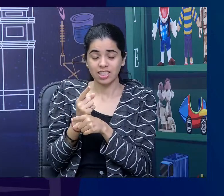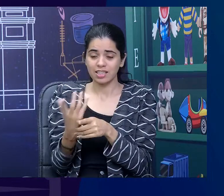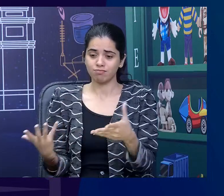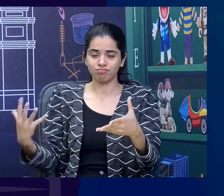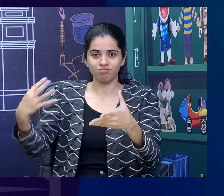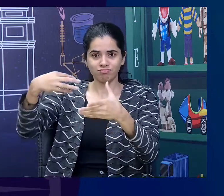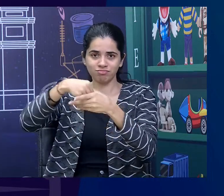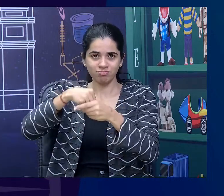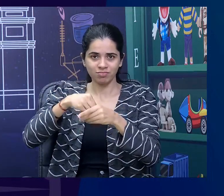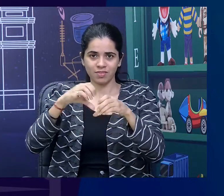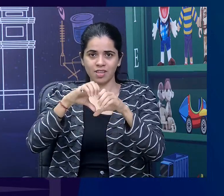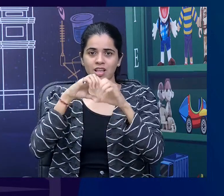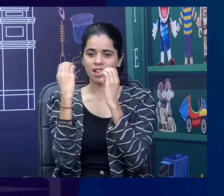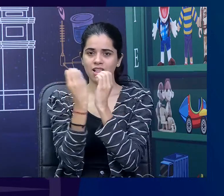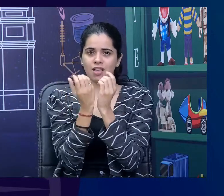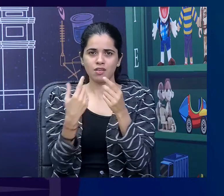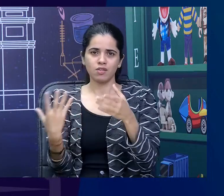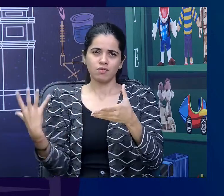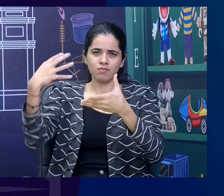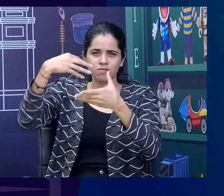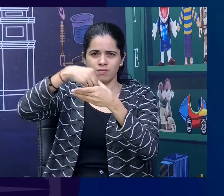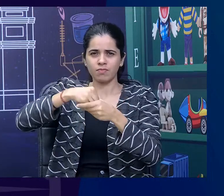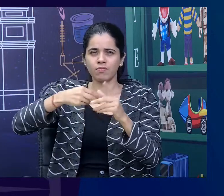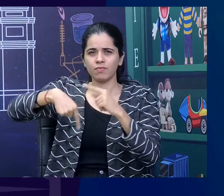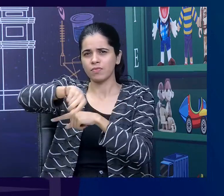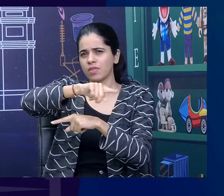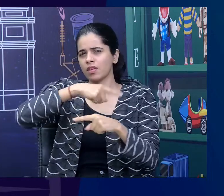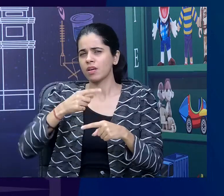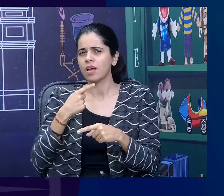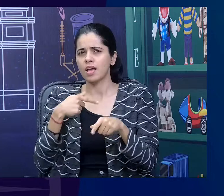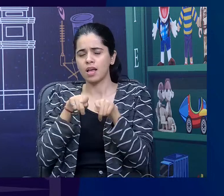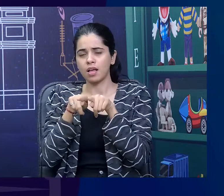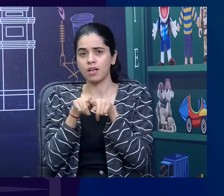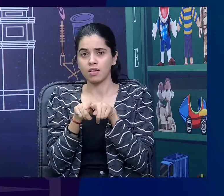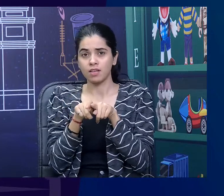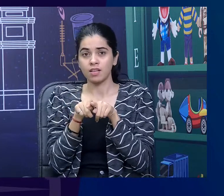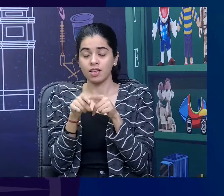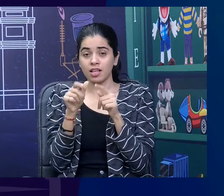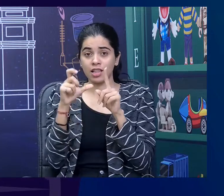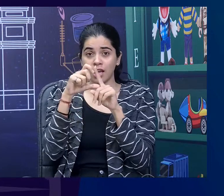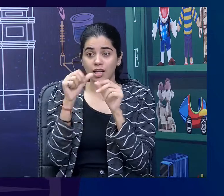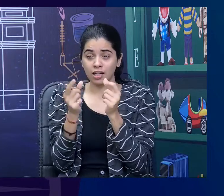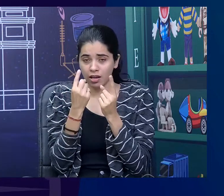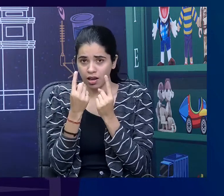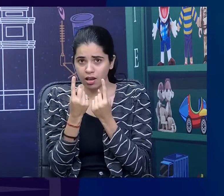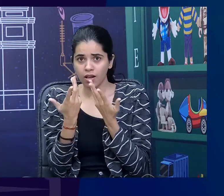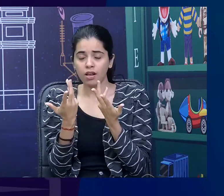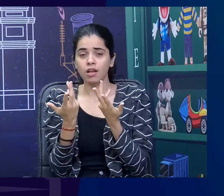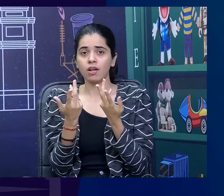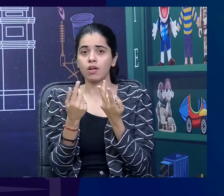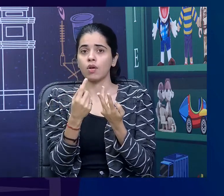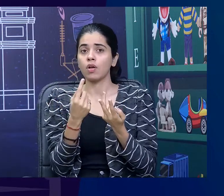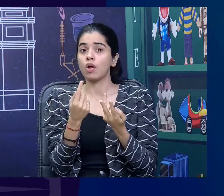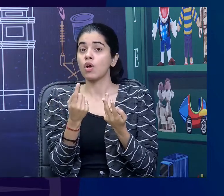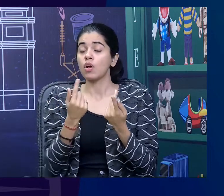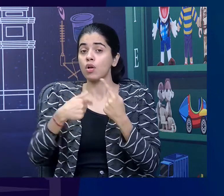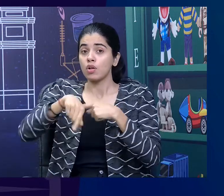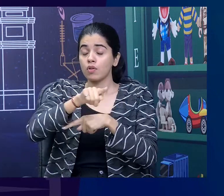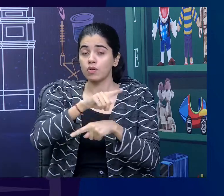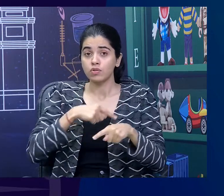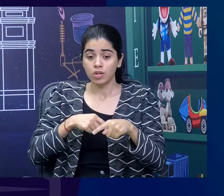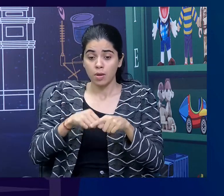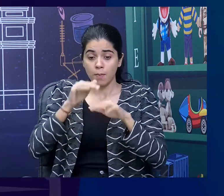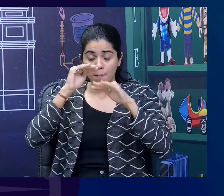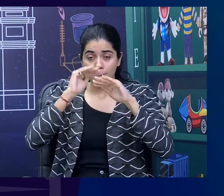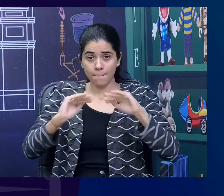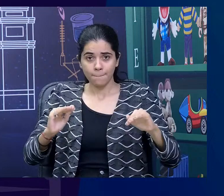classroom, right? So the teachers are concerned, she's like you could say a diagnostician, where she sees the pulse of